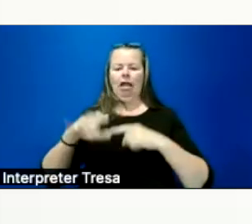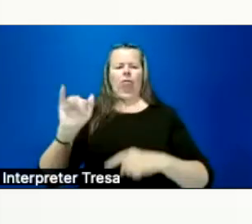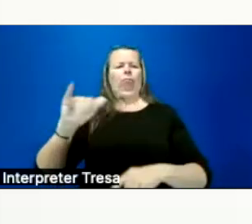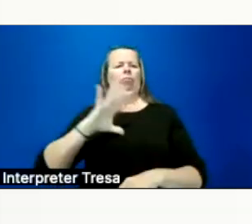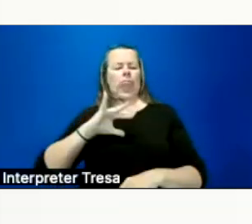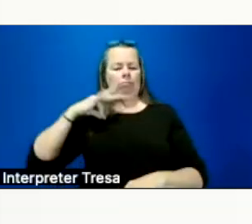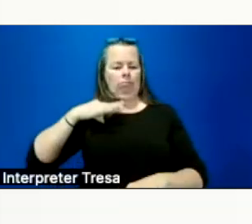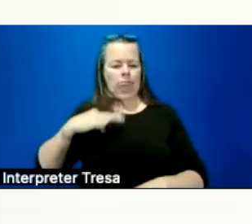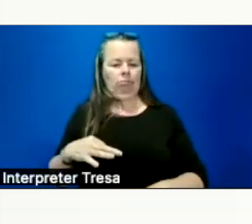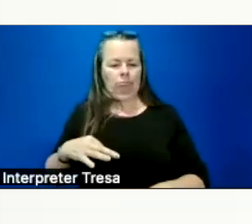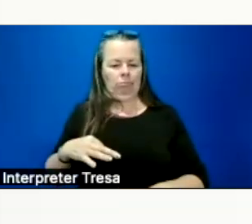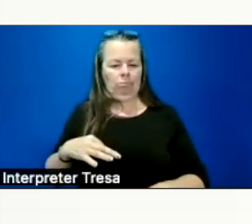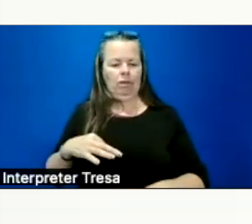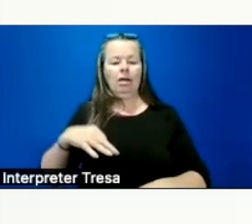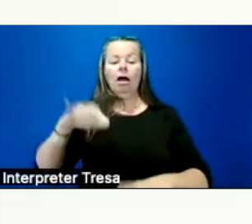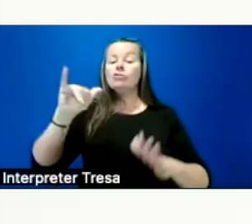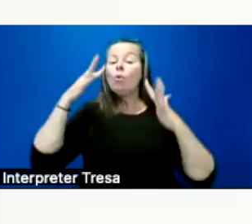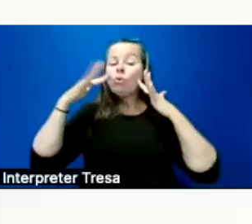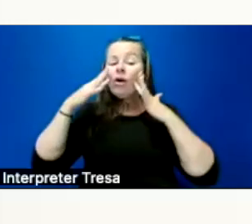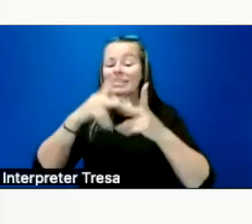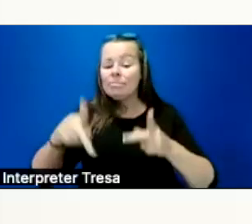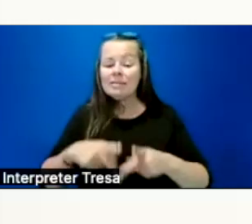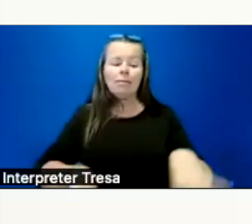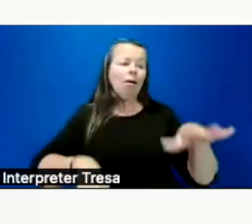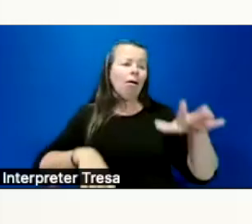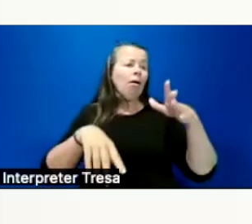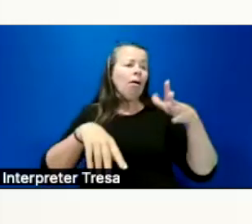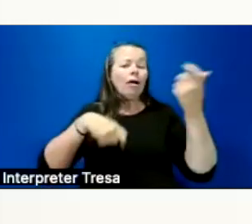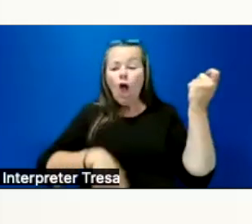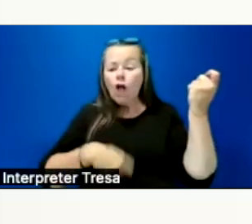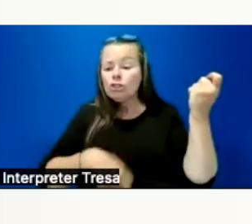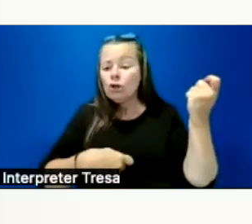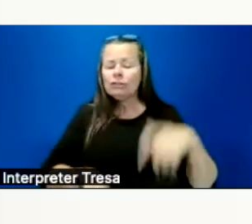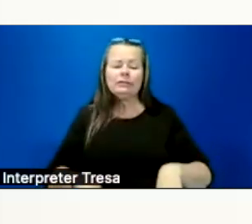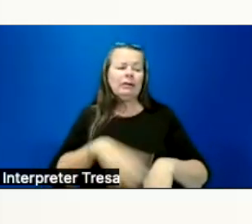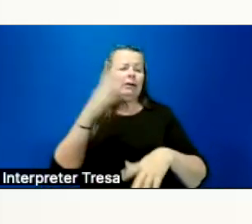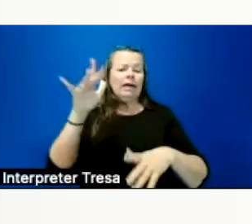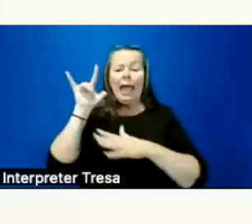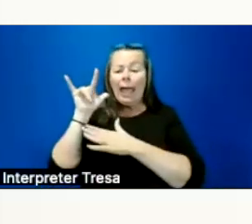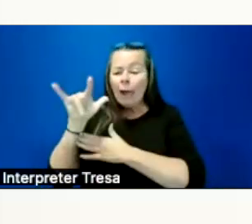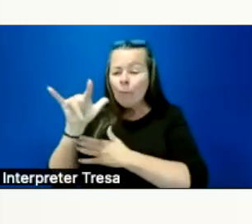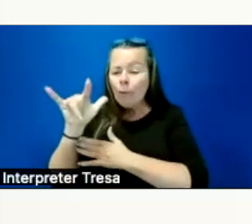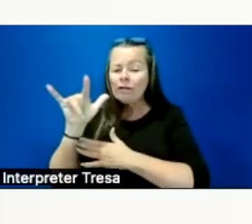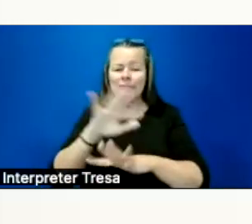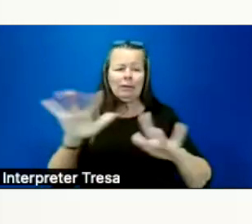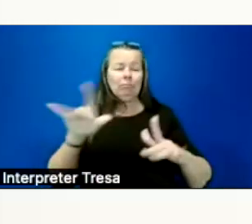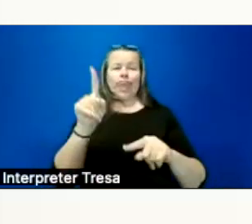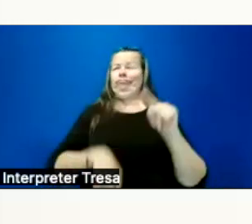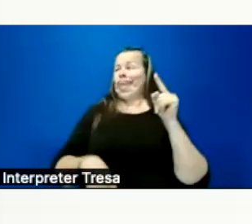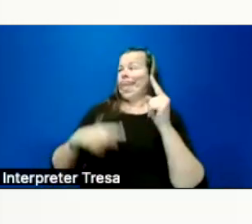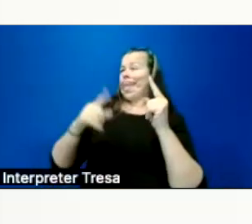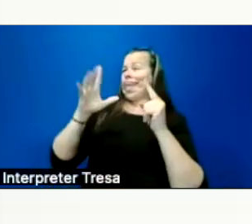places, we have concerts, we have airports, so we would not be able to communicate with each other if the place is really,